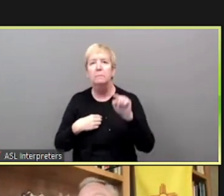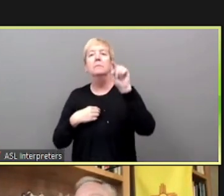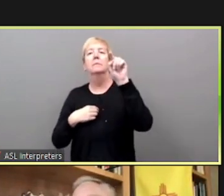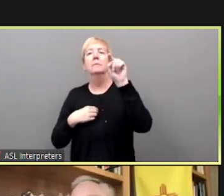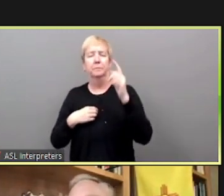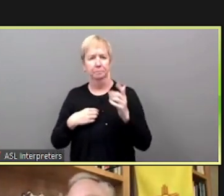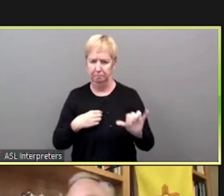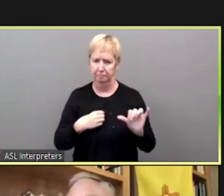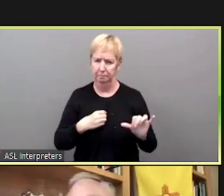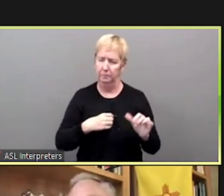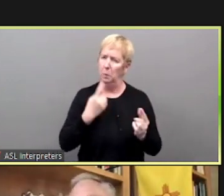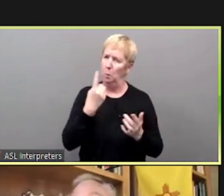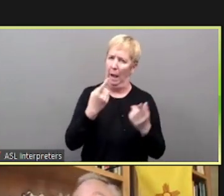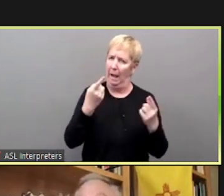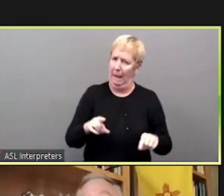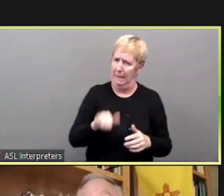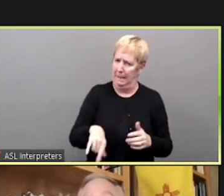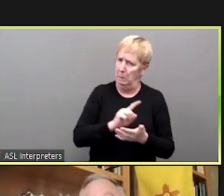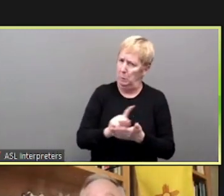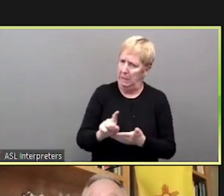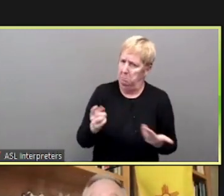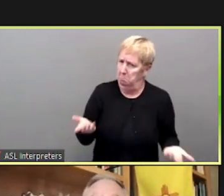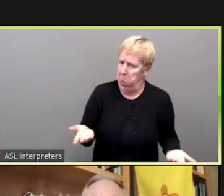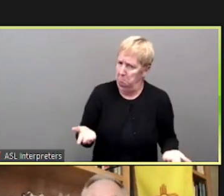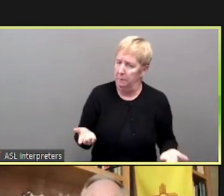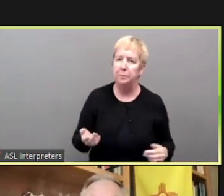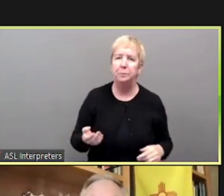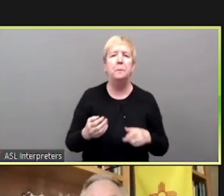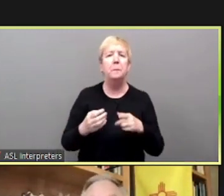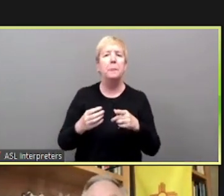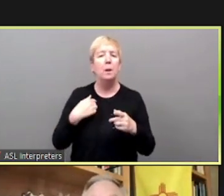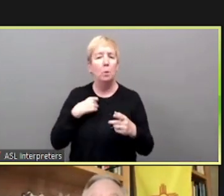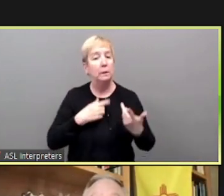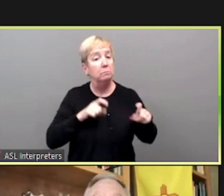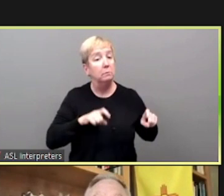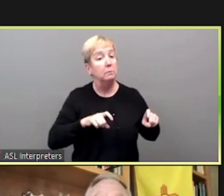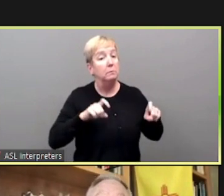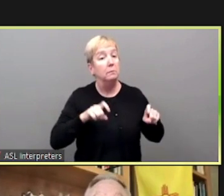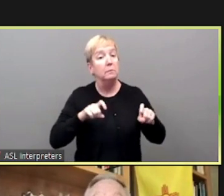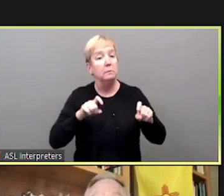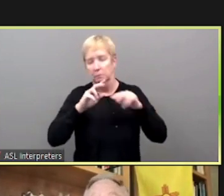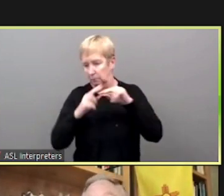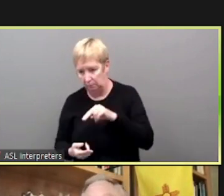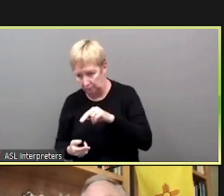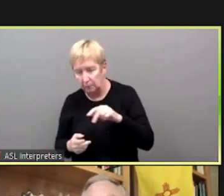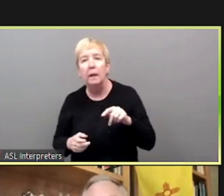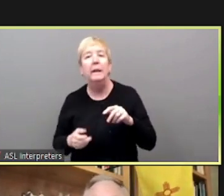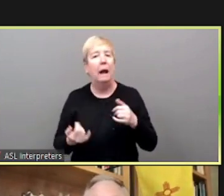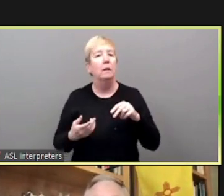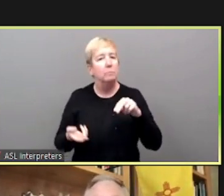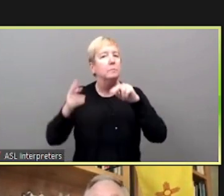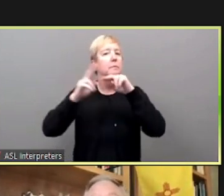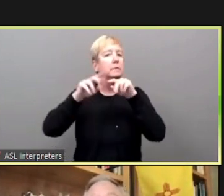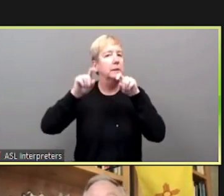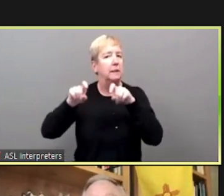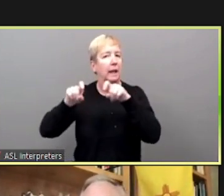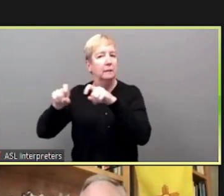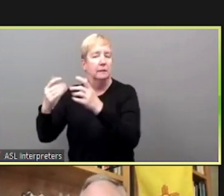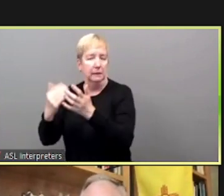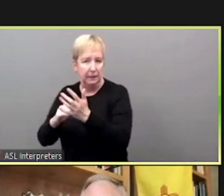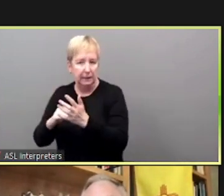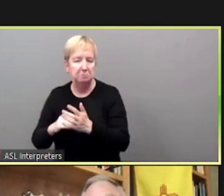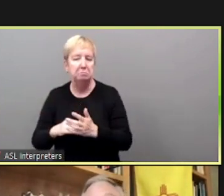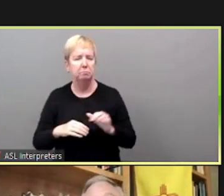least in 3 of the last 4 weeks, at the highest level that we've been testing since January of this year. So doing